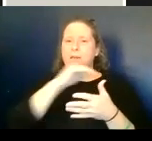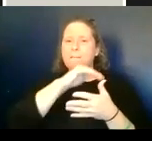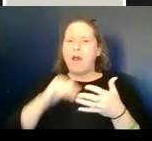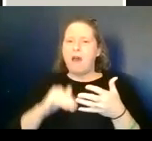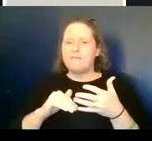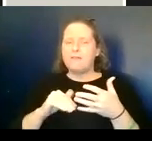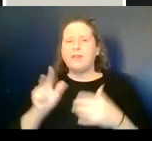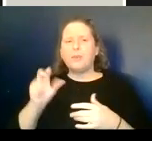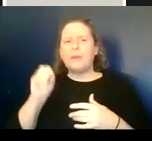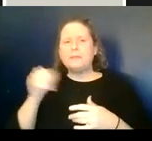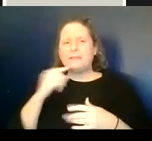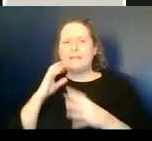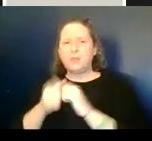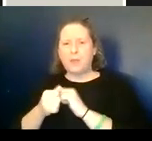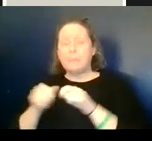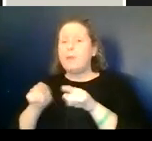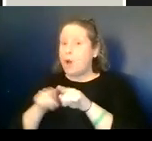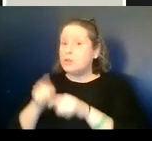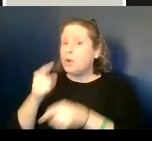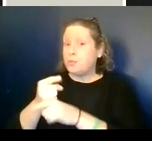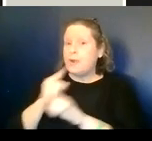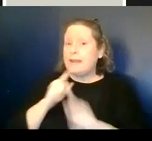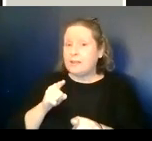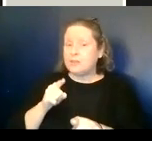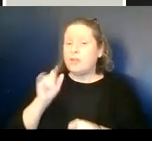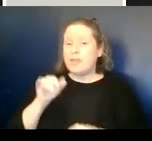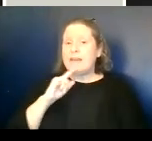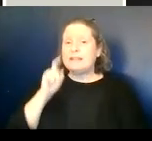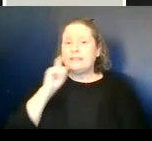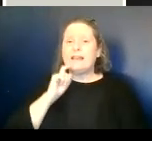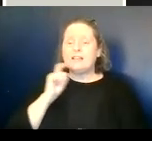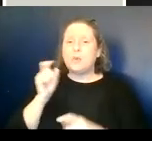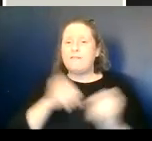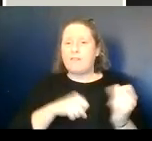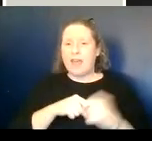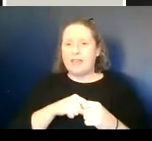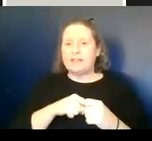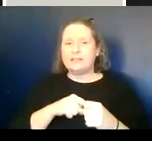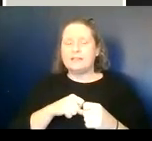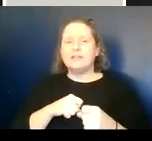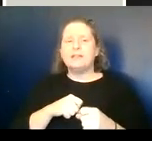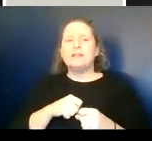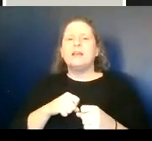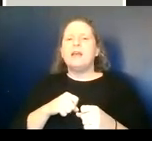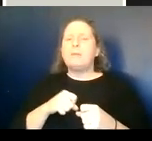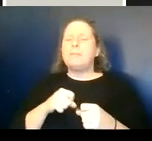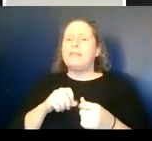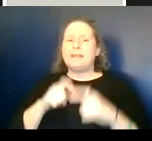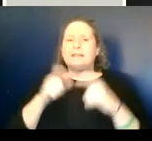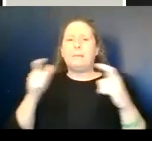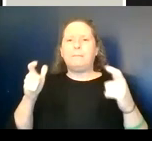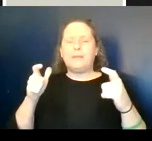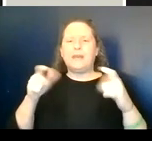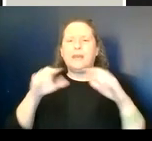3% with rape, which is also a correct answer, right? Sexual violence is in fact an umbrella term. So